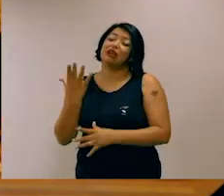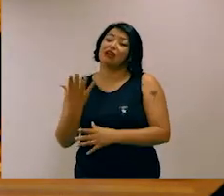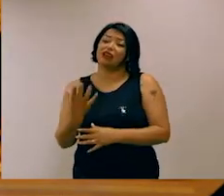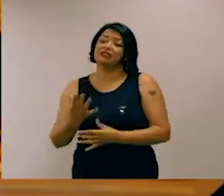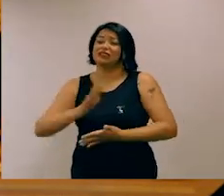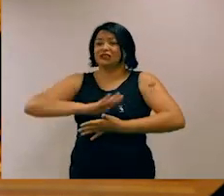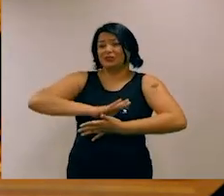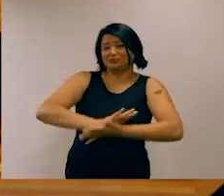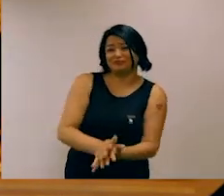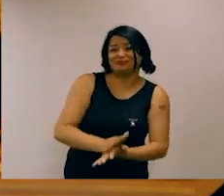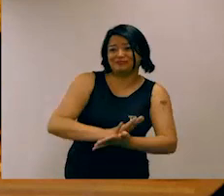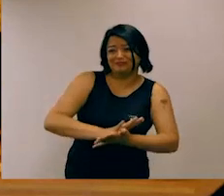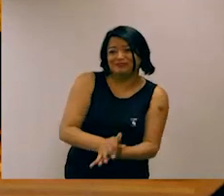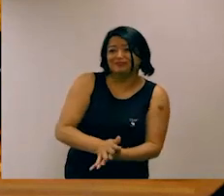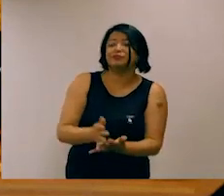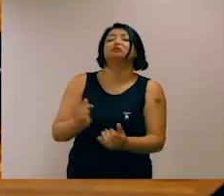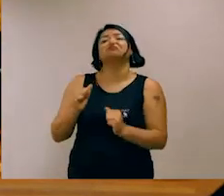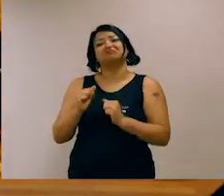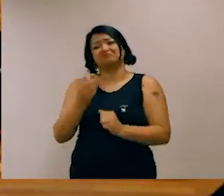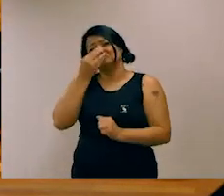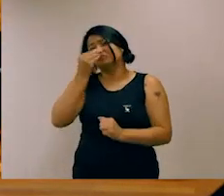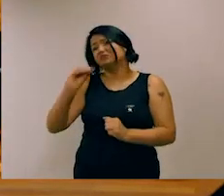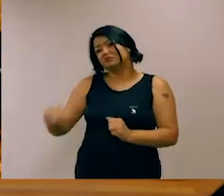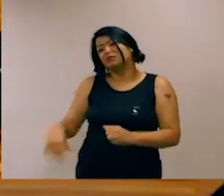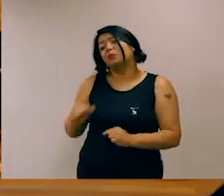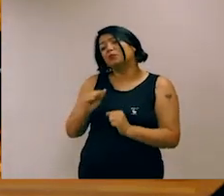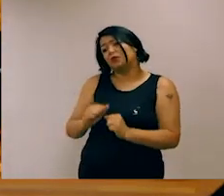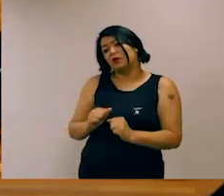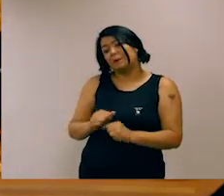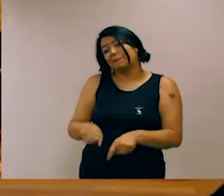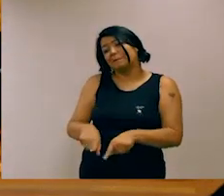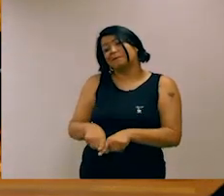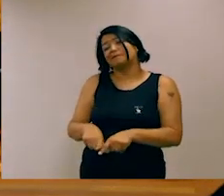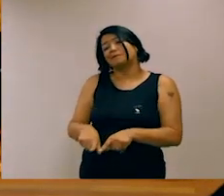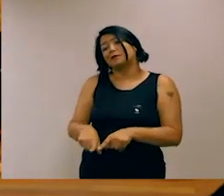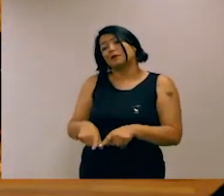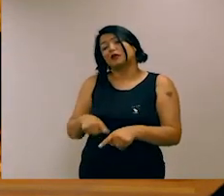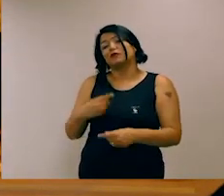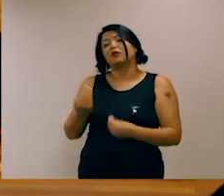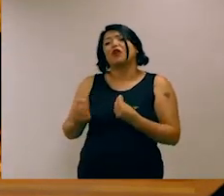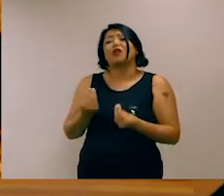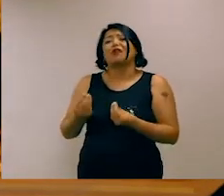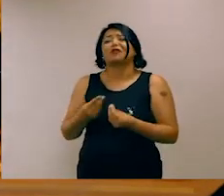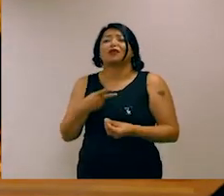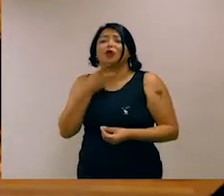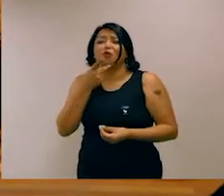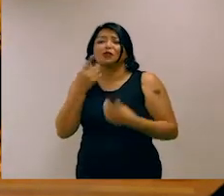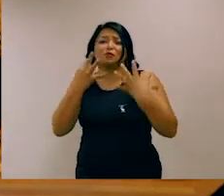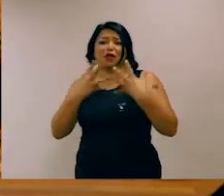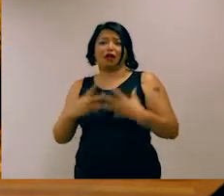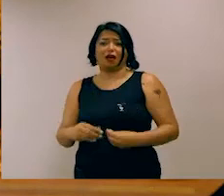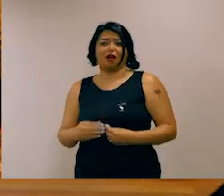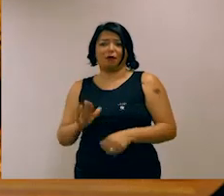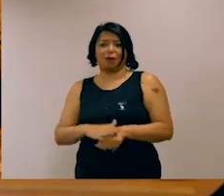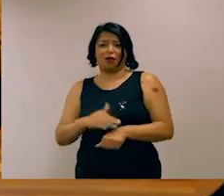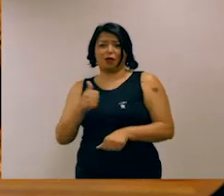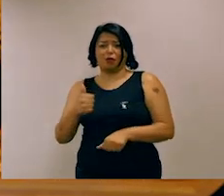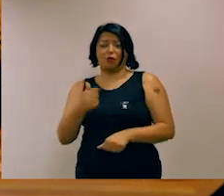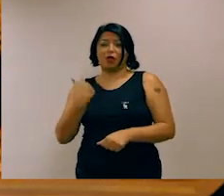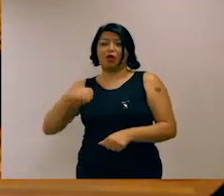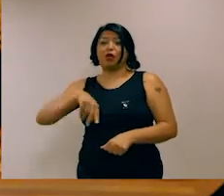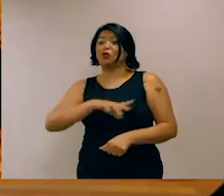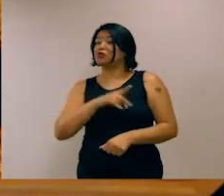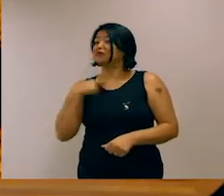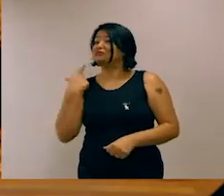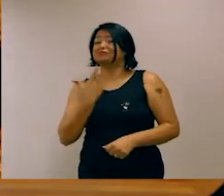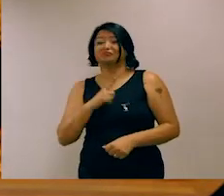I'm not sure what to say about that. I mean, we don't have any project that we tackled the problem of data bias, did we? I think